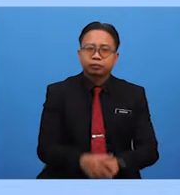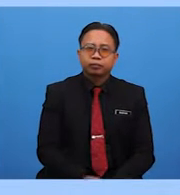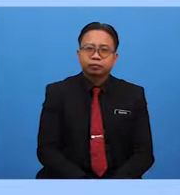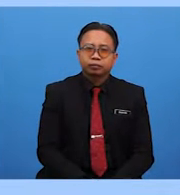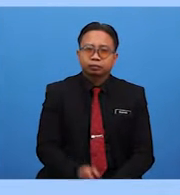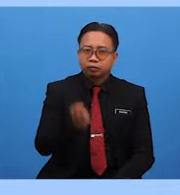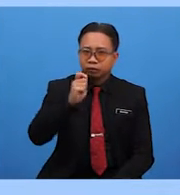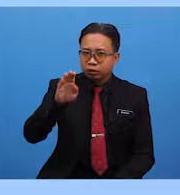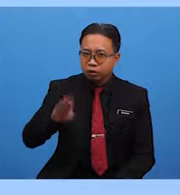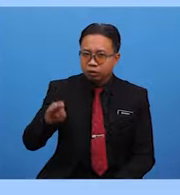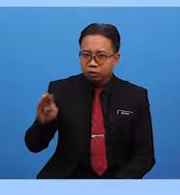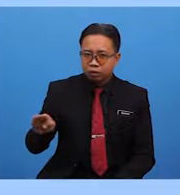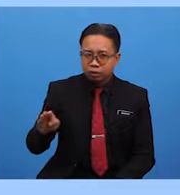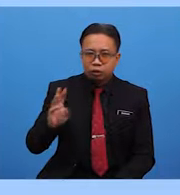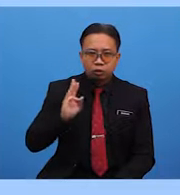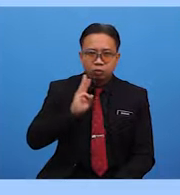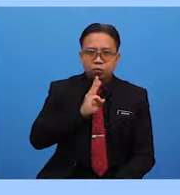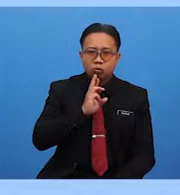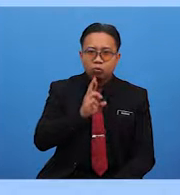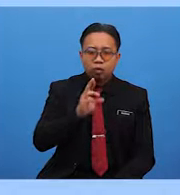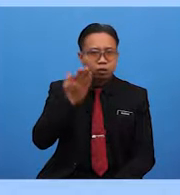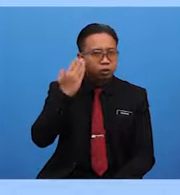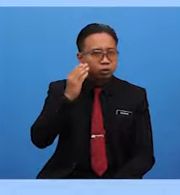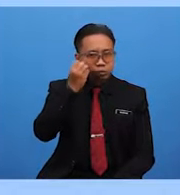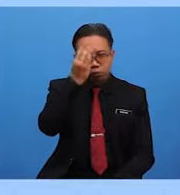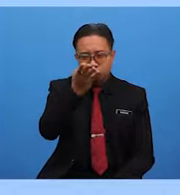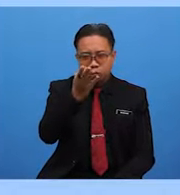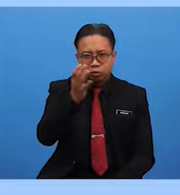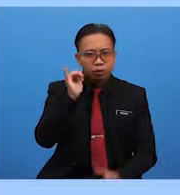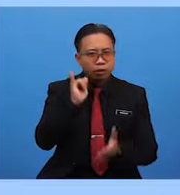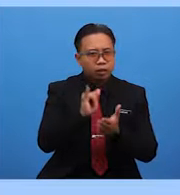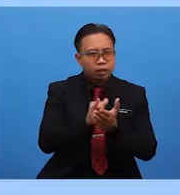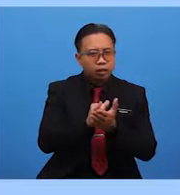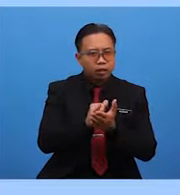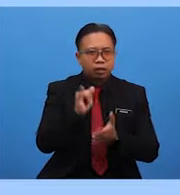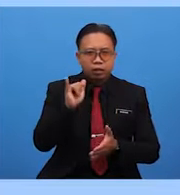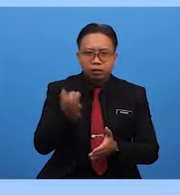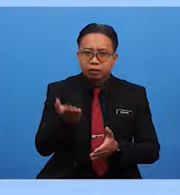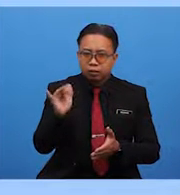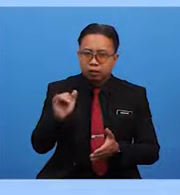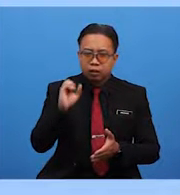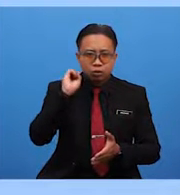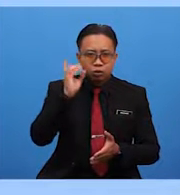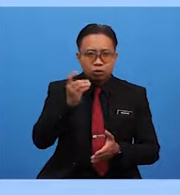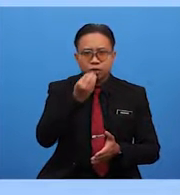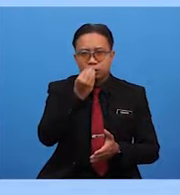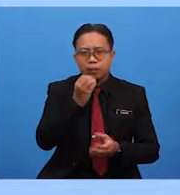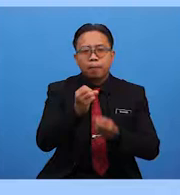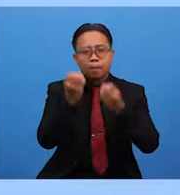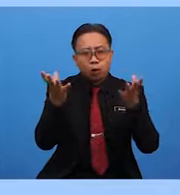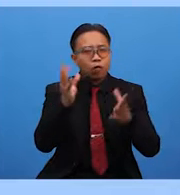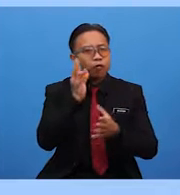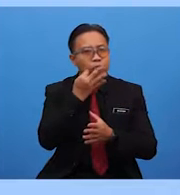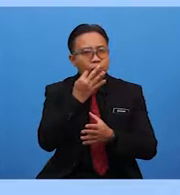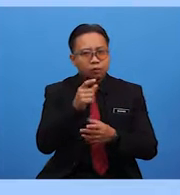The children were told that they should eat more fruits and vegetables to keep themselves